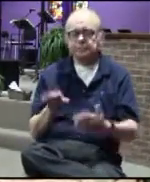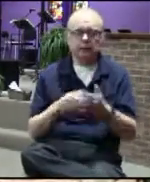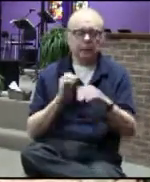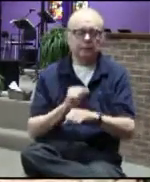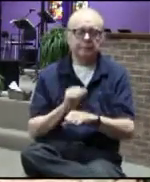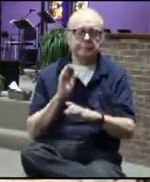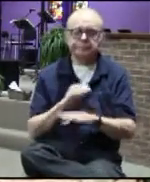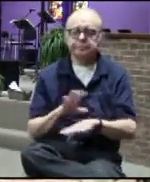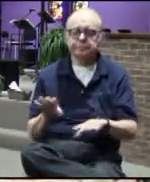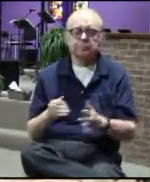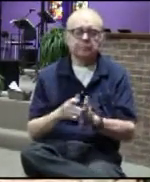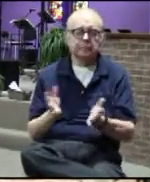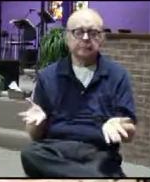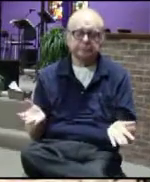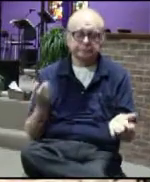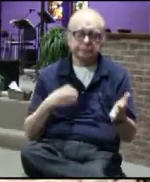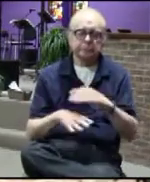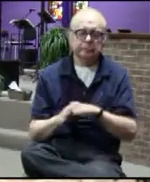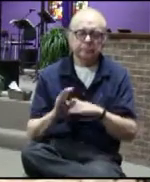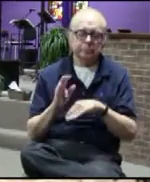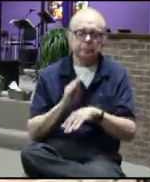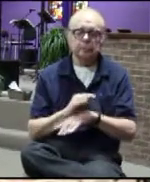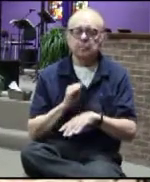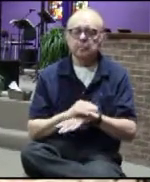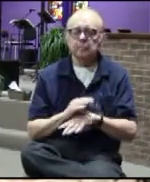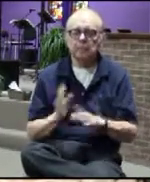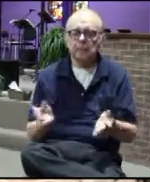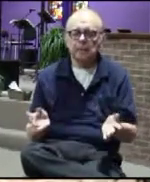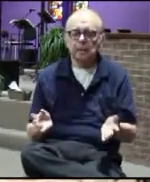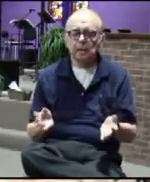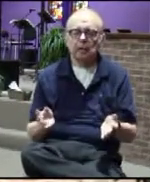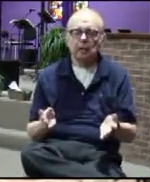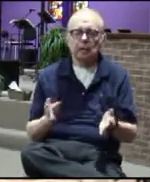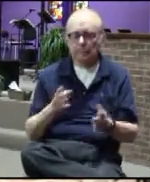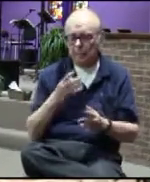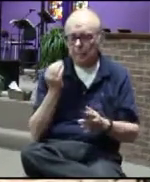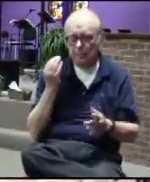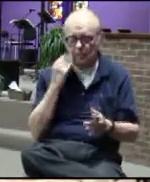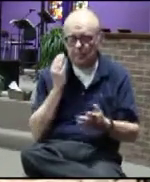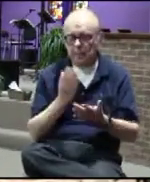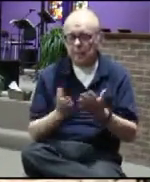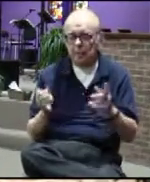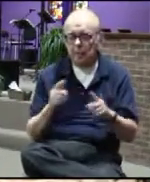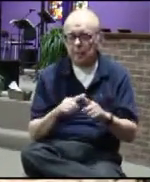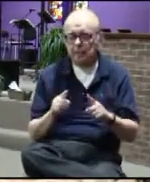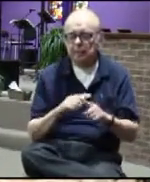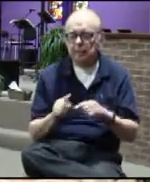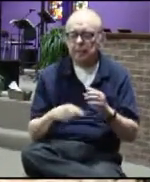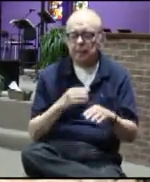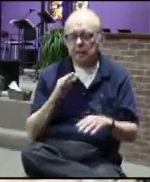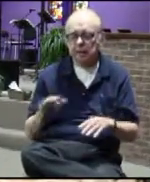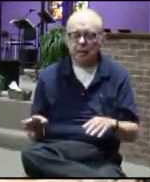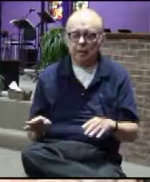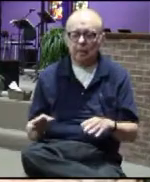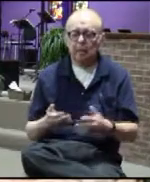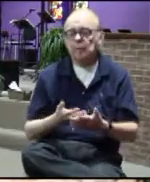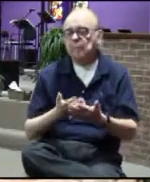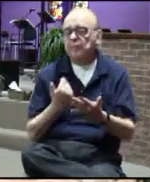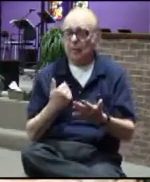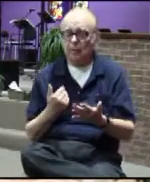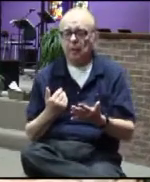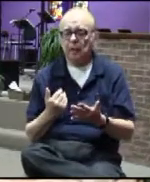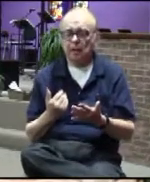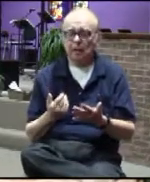miracles that Jesus did. When he went into his ministry. Mary knew there was something different about that child. Because even before.